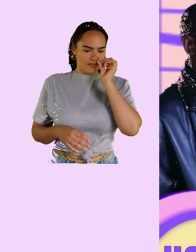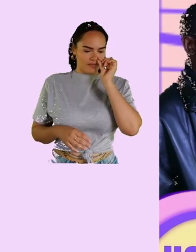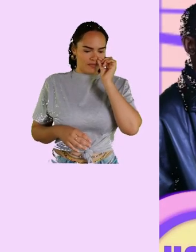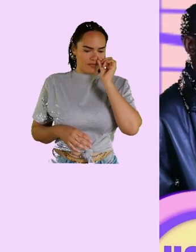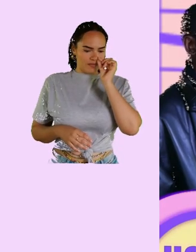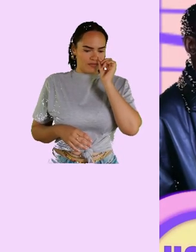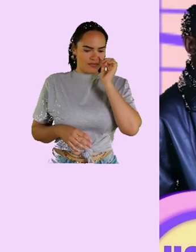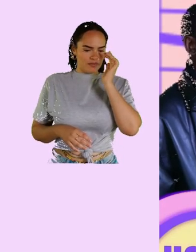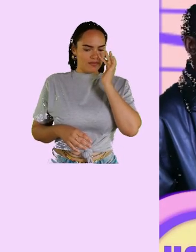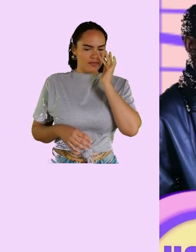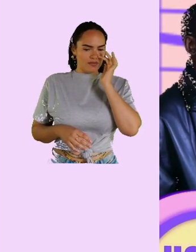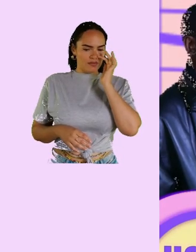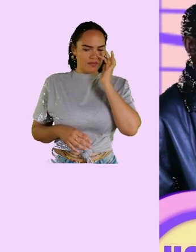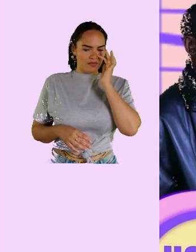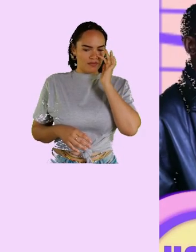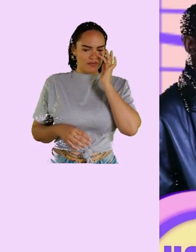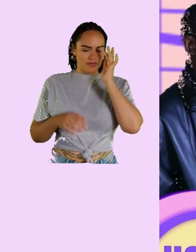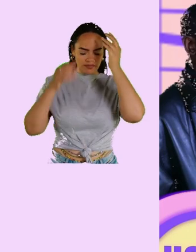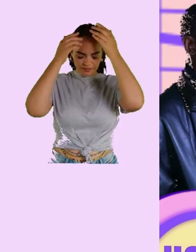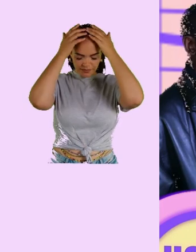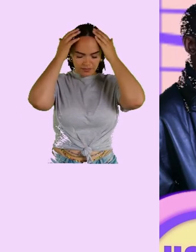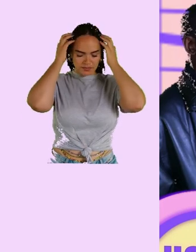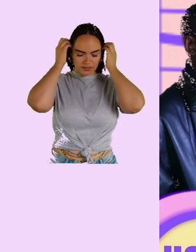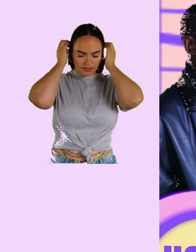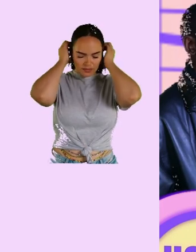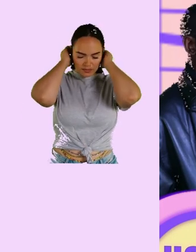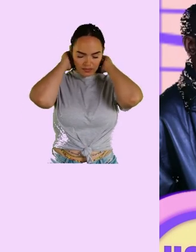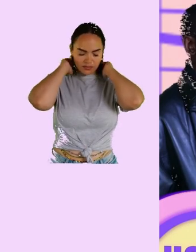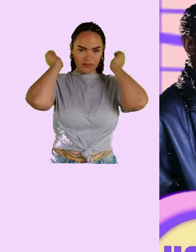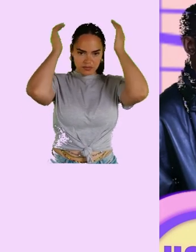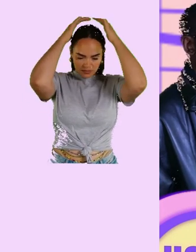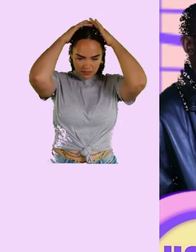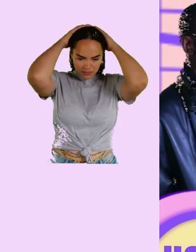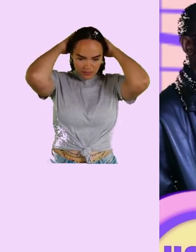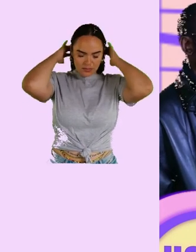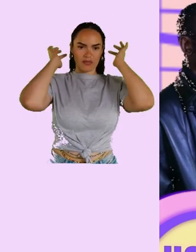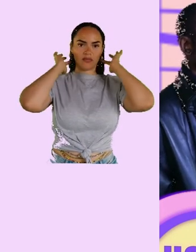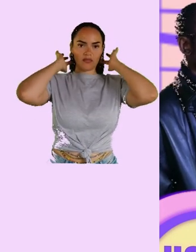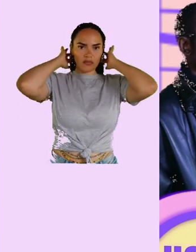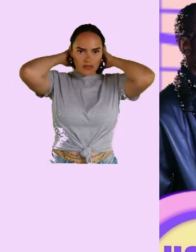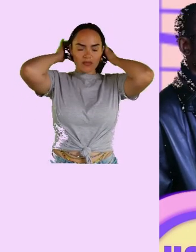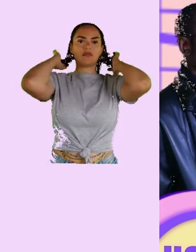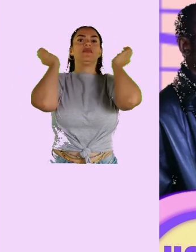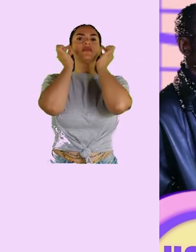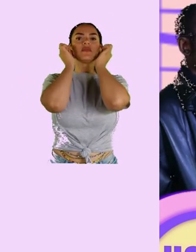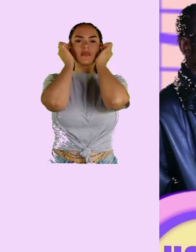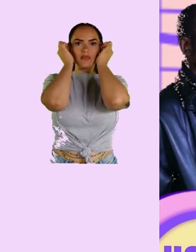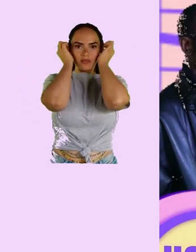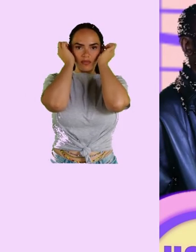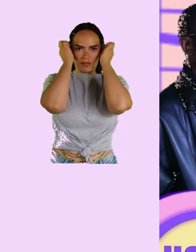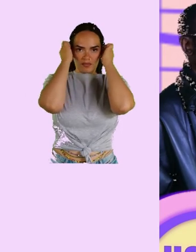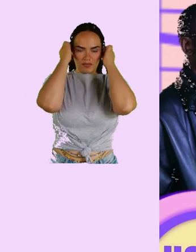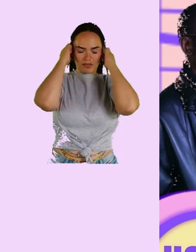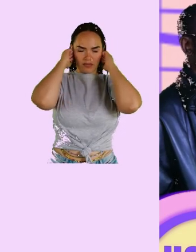The suit itself is the calming blue of a summer sky. It is worn over a cloud white shirt and an ocean